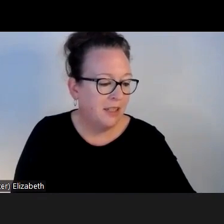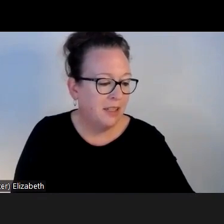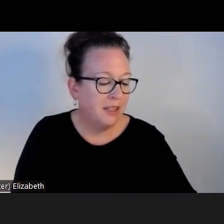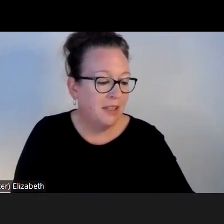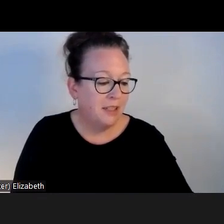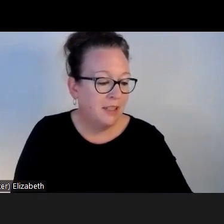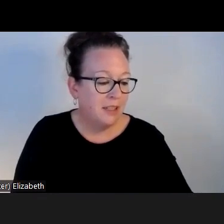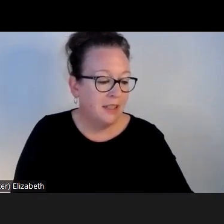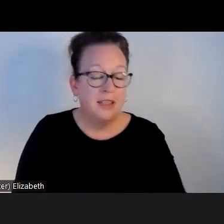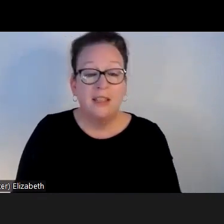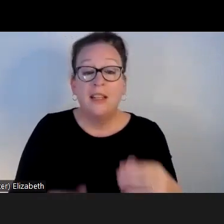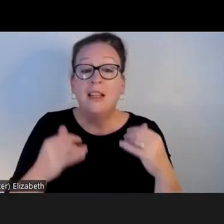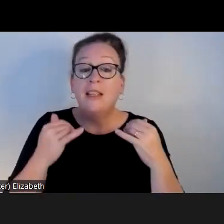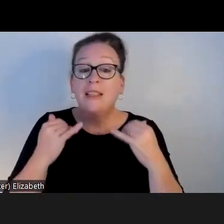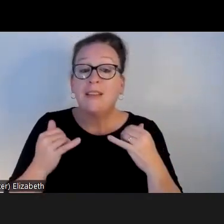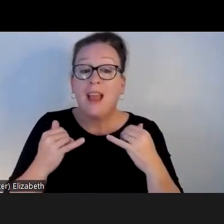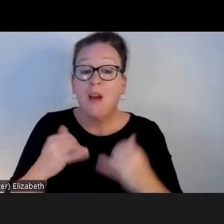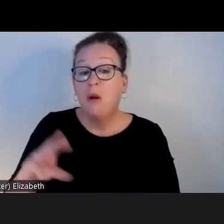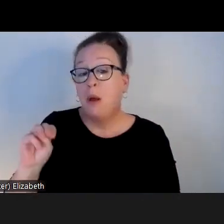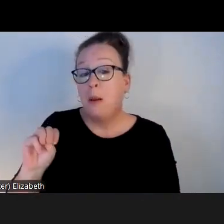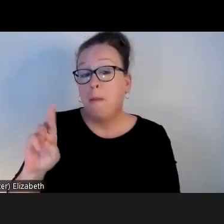Marcos Luna had requested